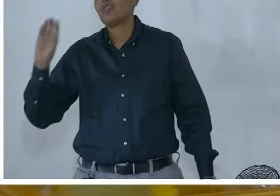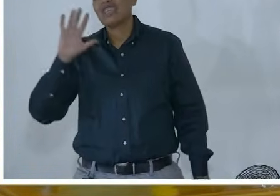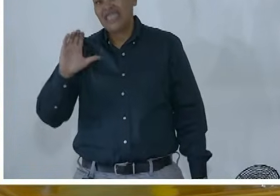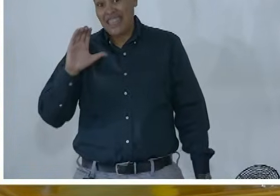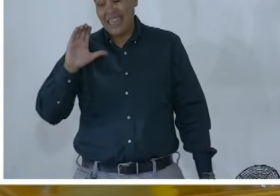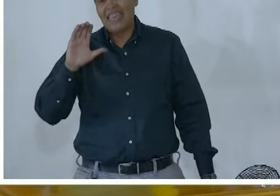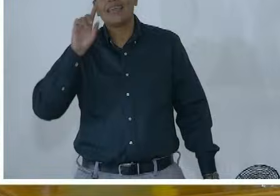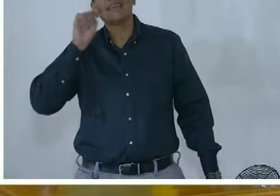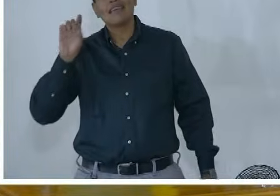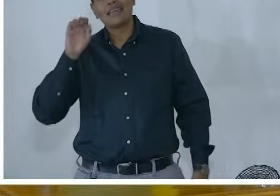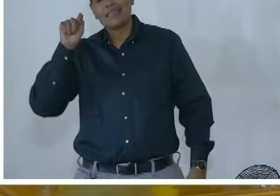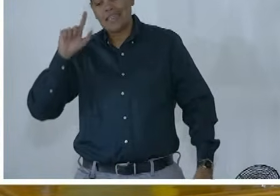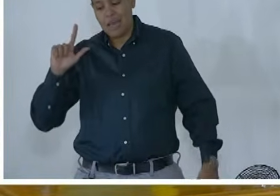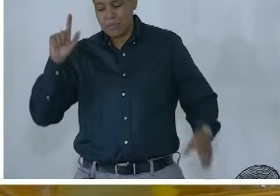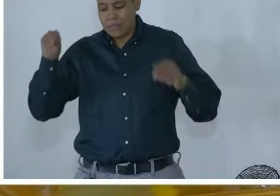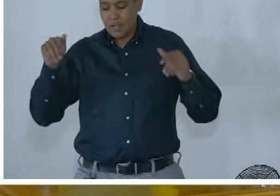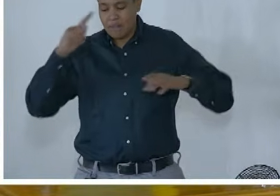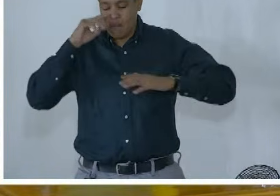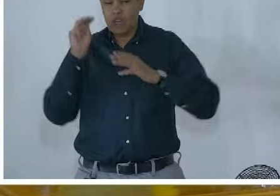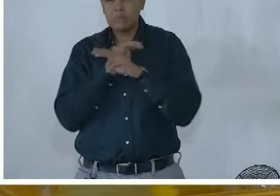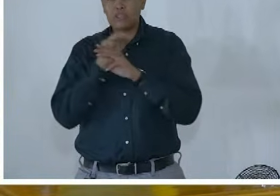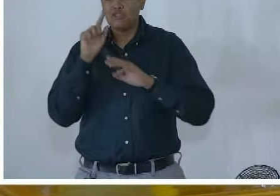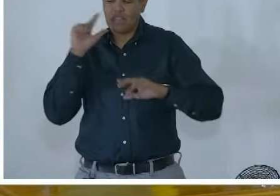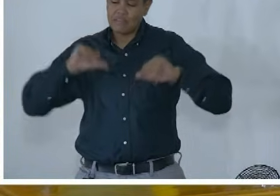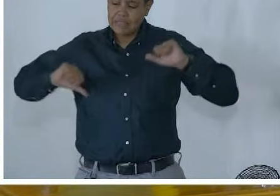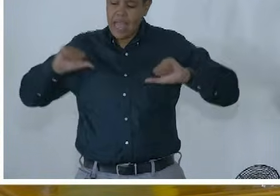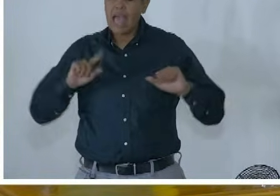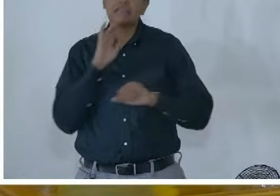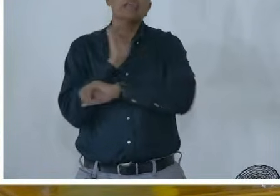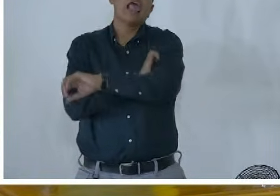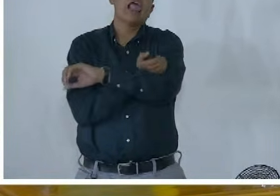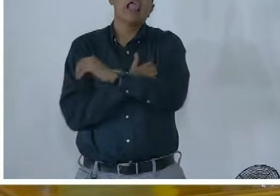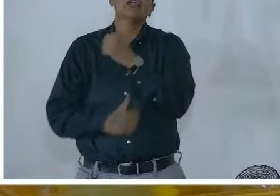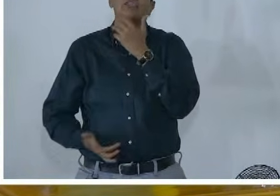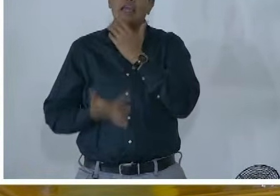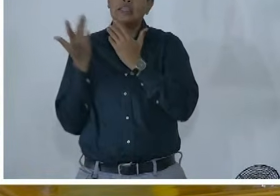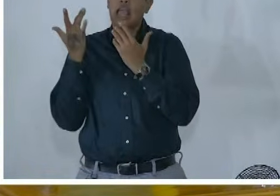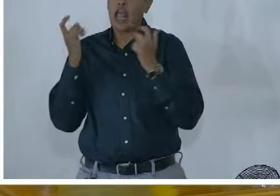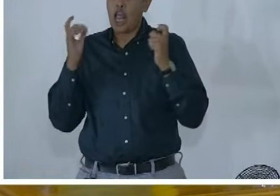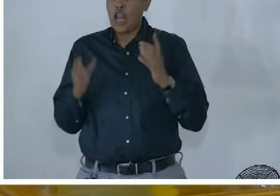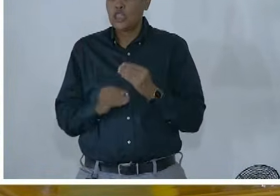56000C Capital for the Minister of Science, Energy and Technology